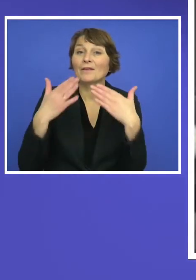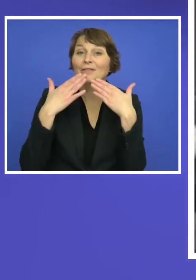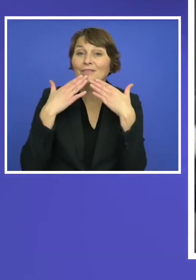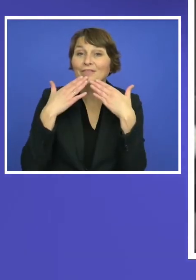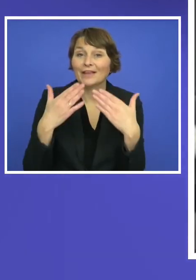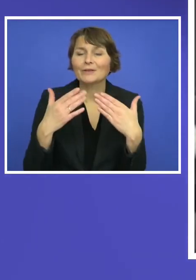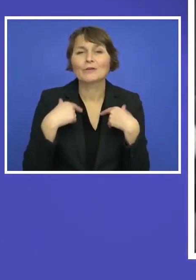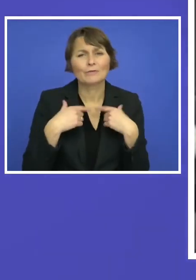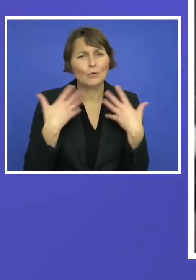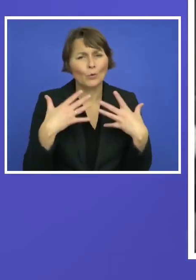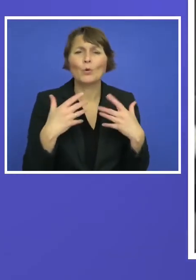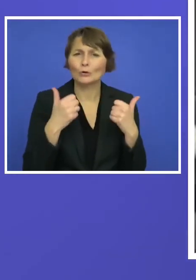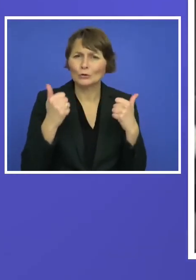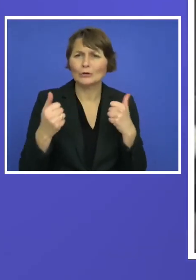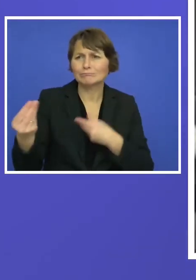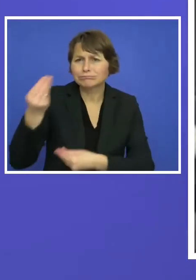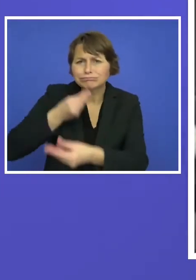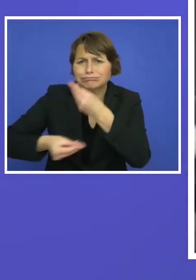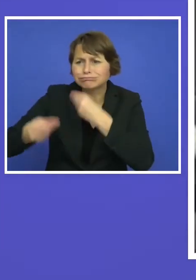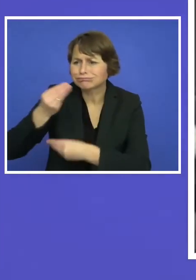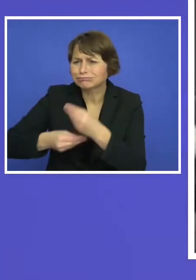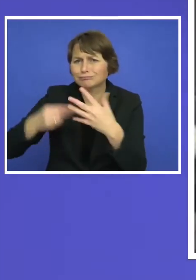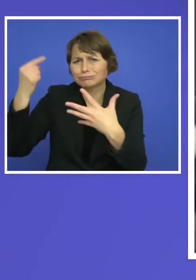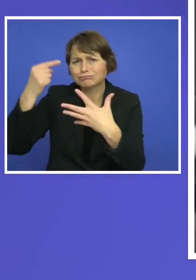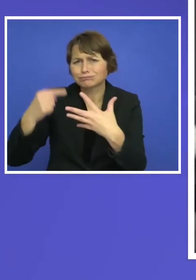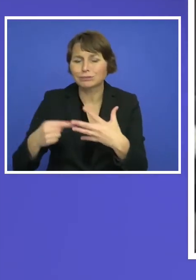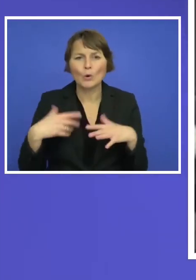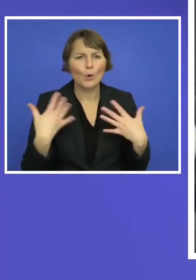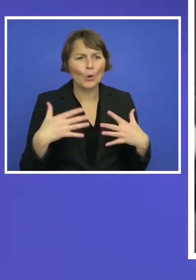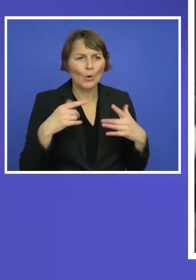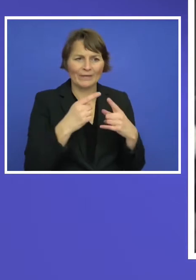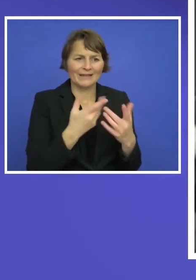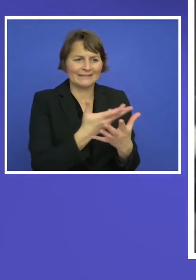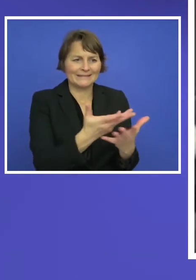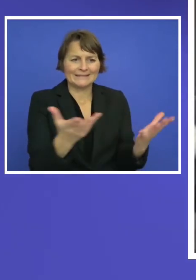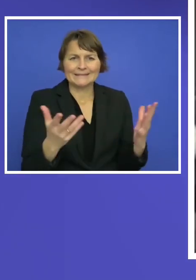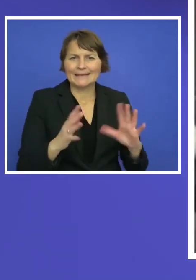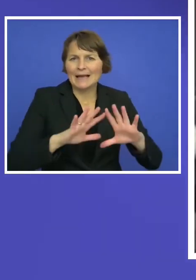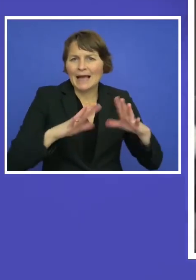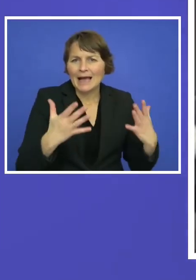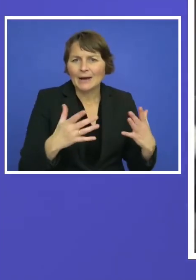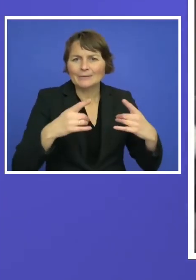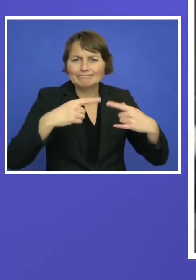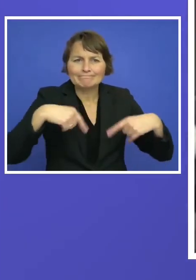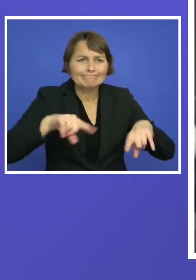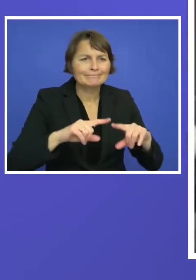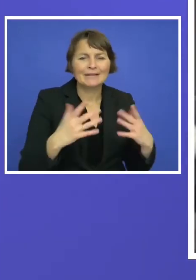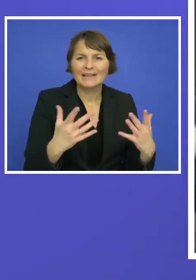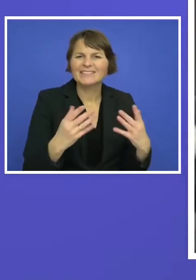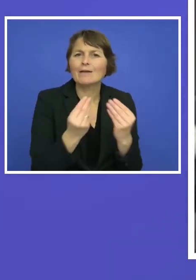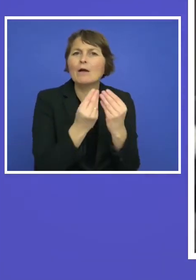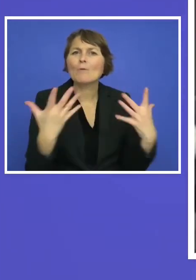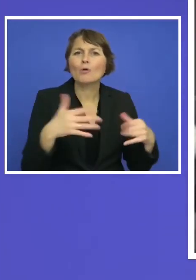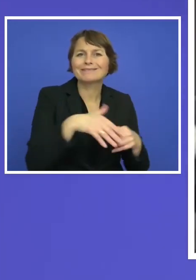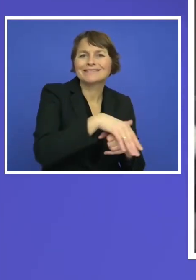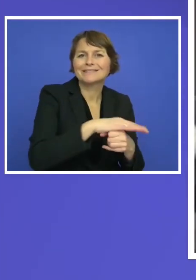really brought out, the fact of like, what are those enabling aspects and having a multi-sectorial perspective